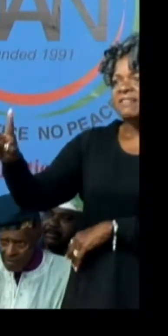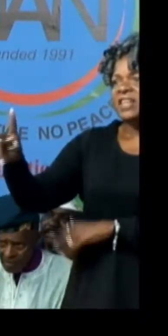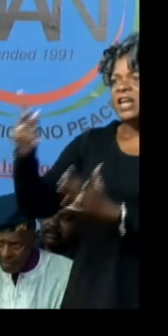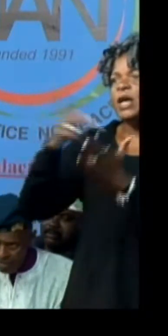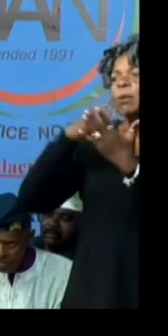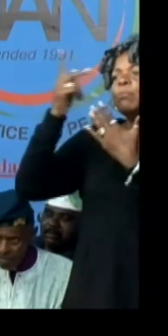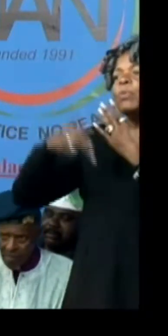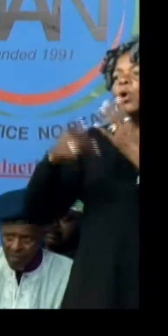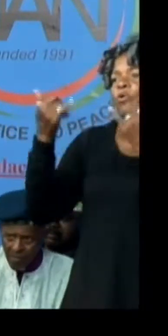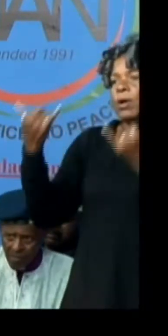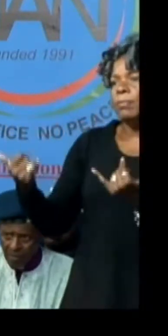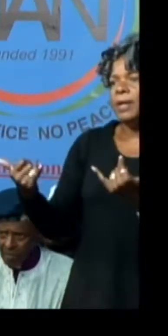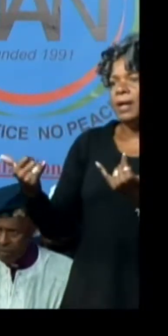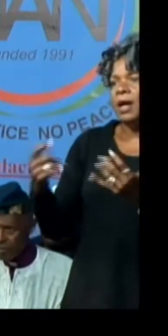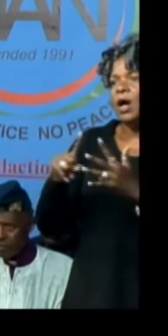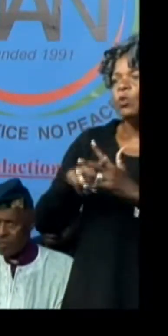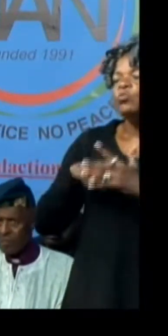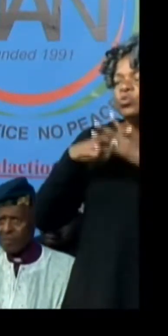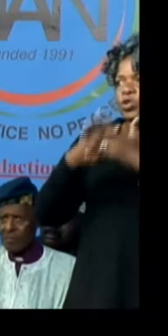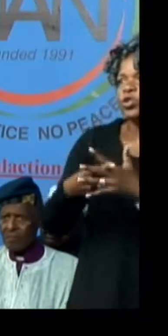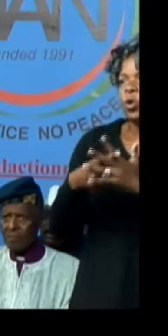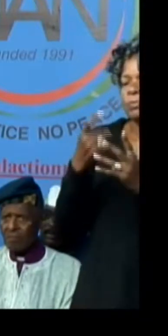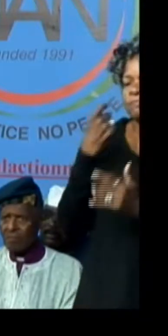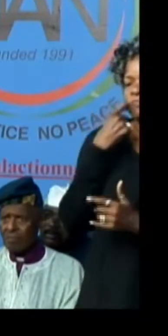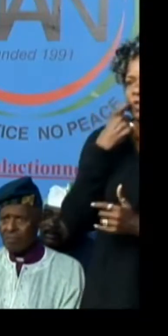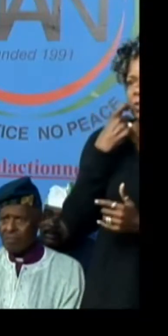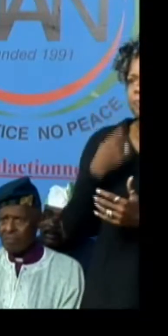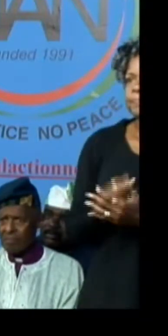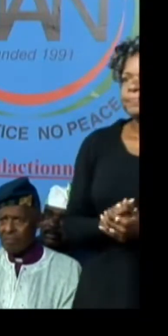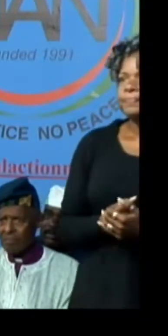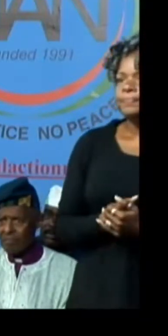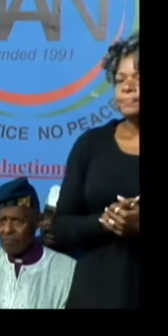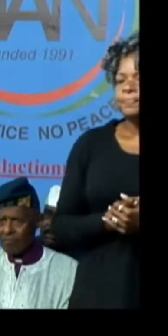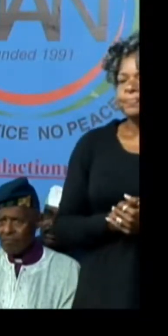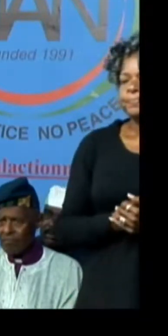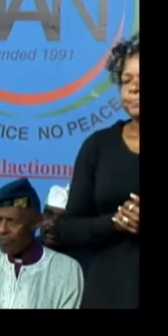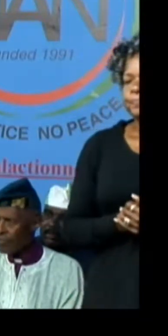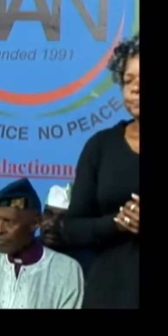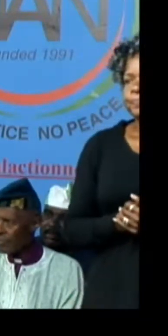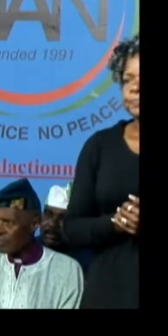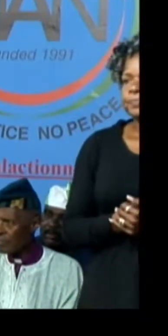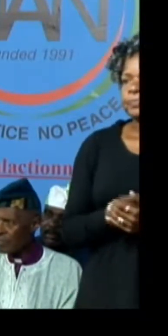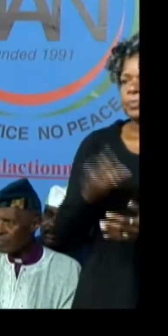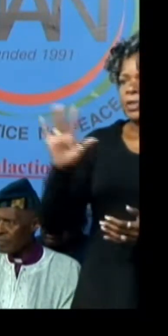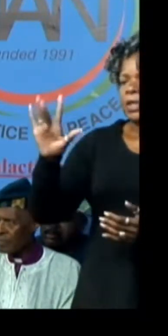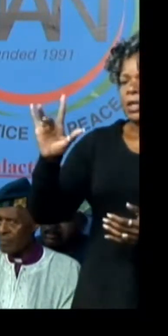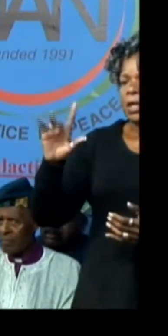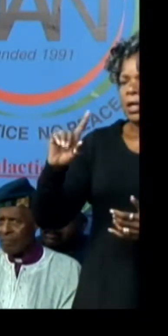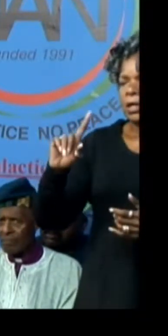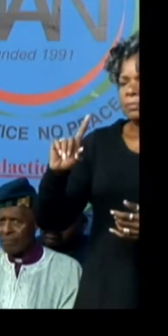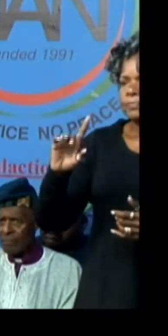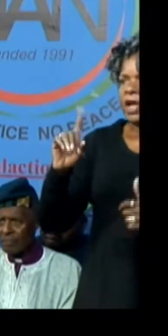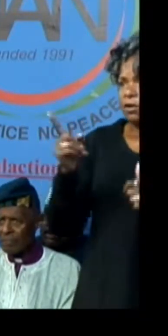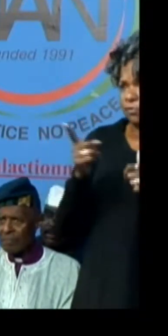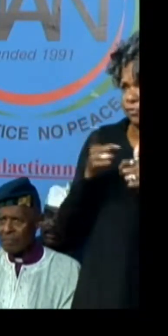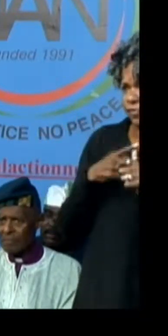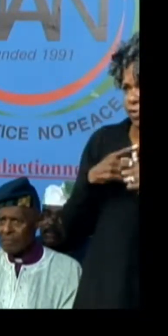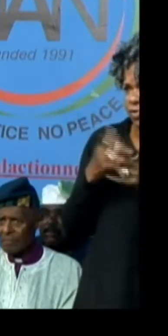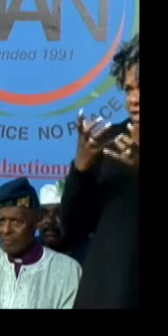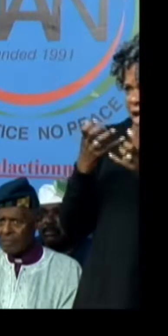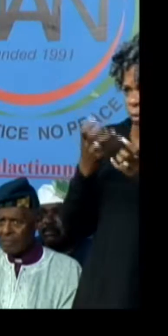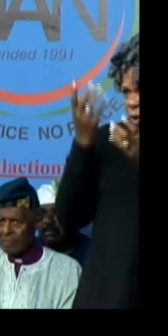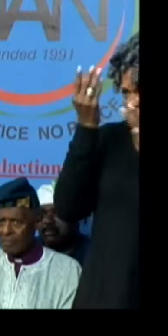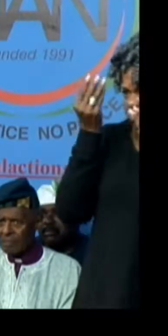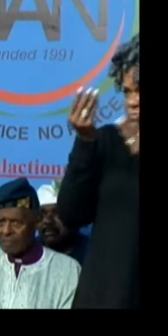morning from the House of Justice. Let me say at first and foremost that we are